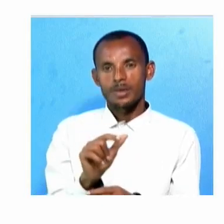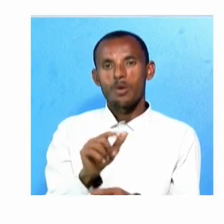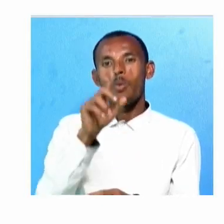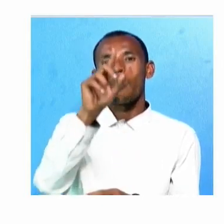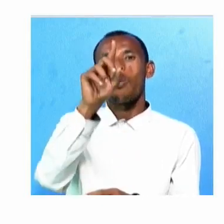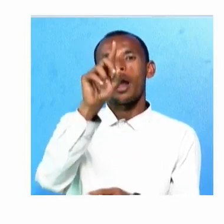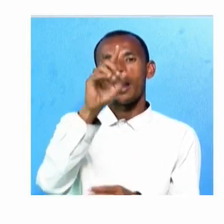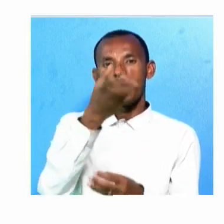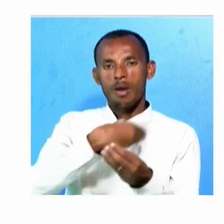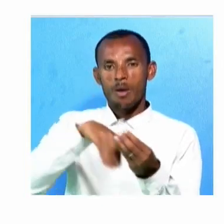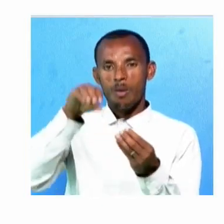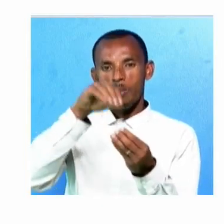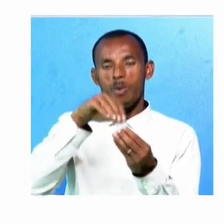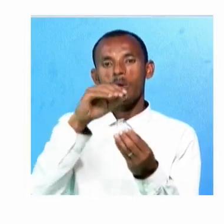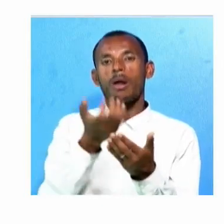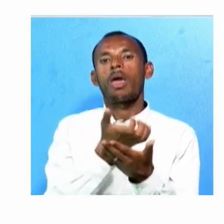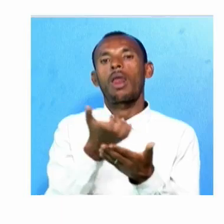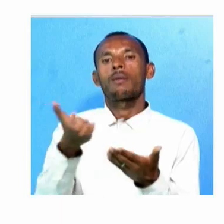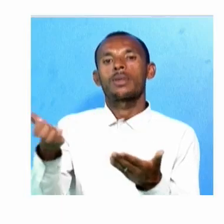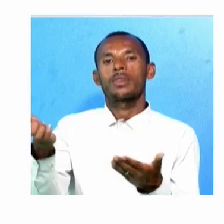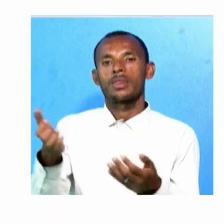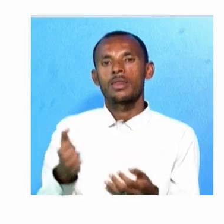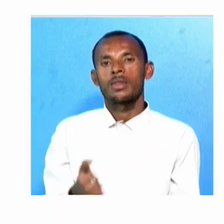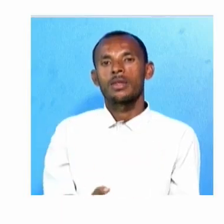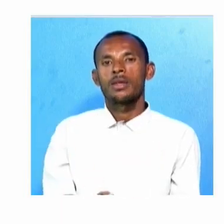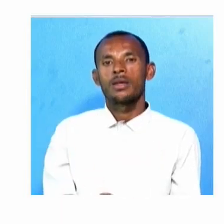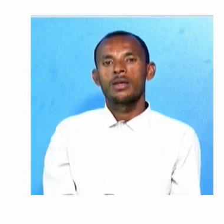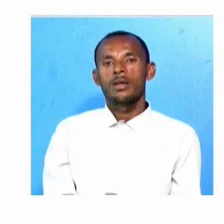one more element.